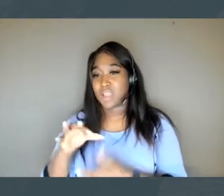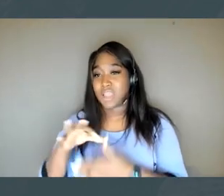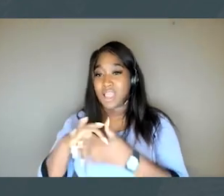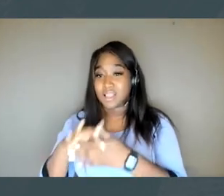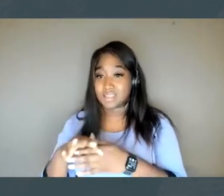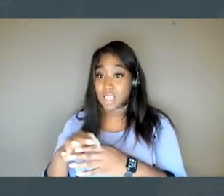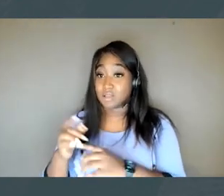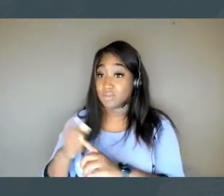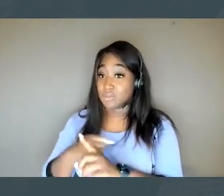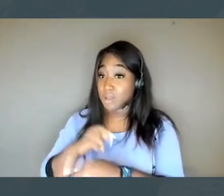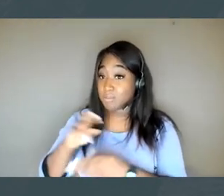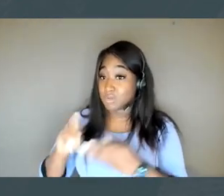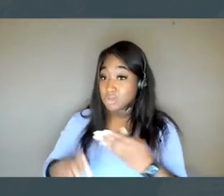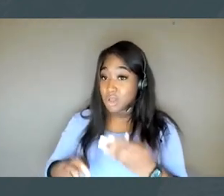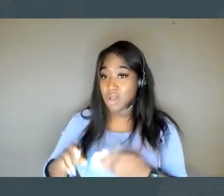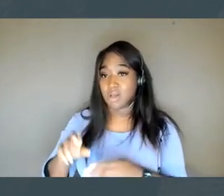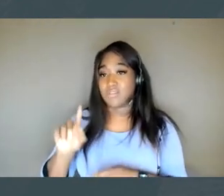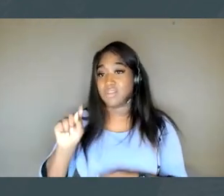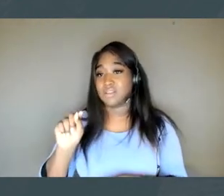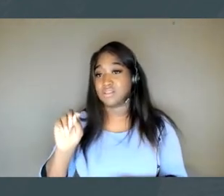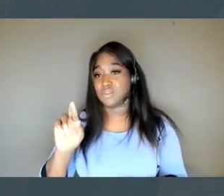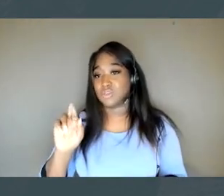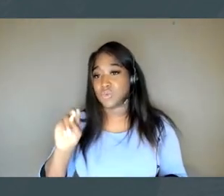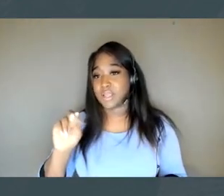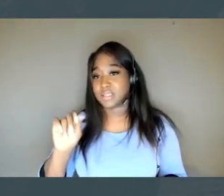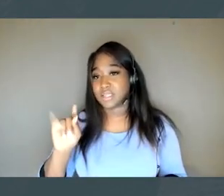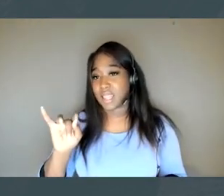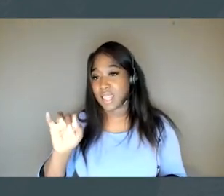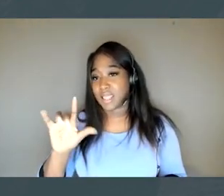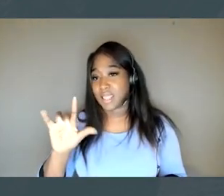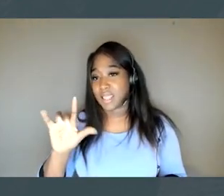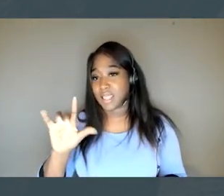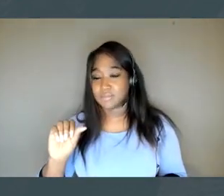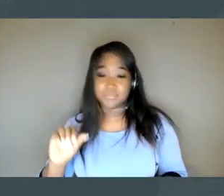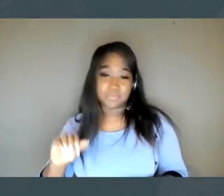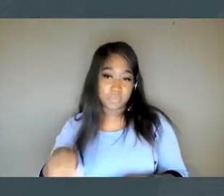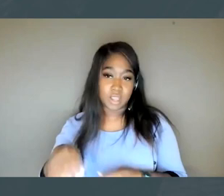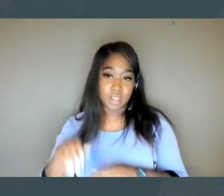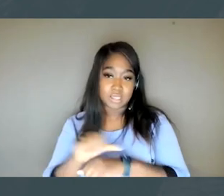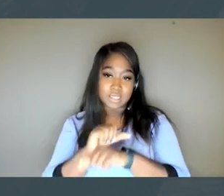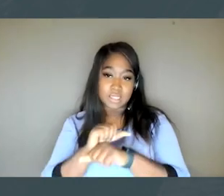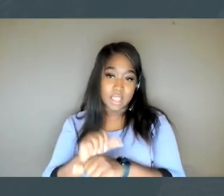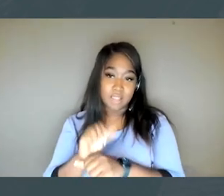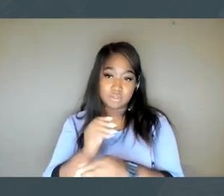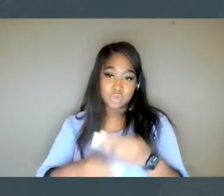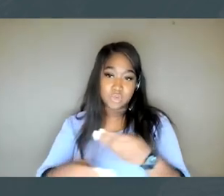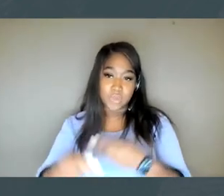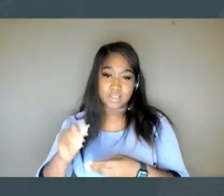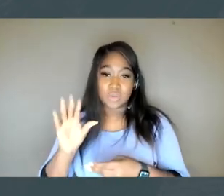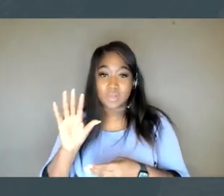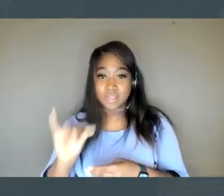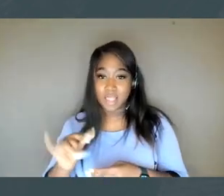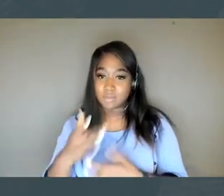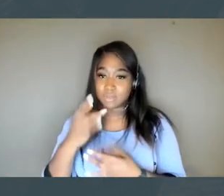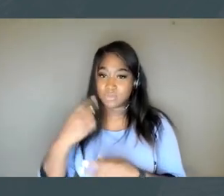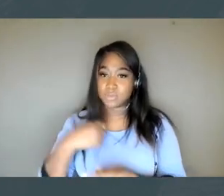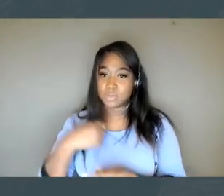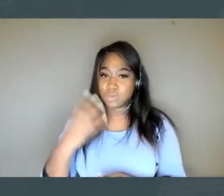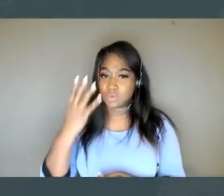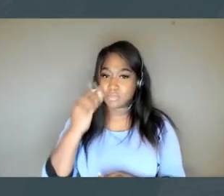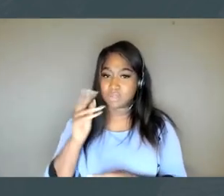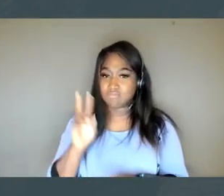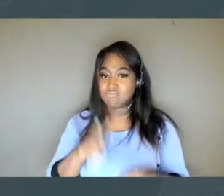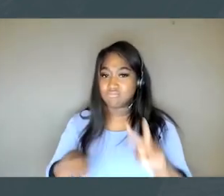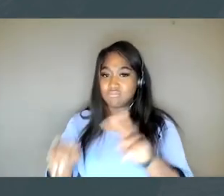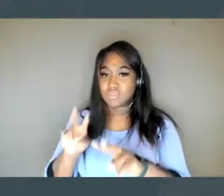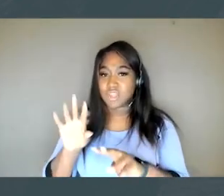also interesting for me to be experiencing those diasporic formations on the continent too. Like, oh, there are